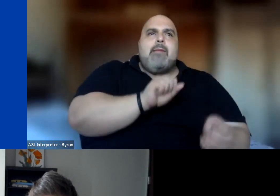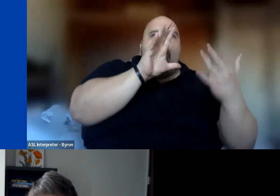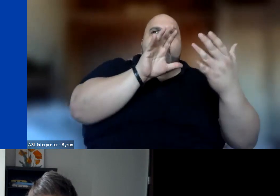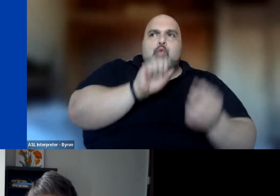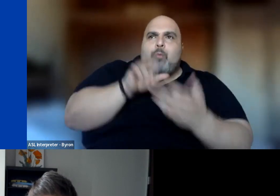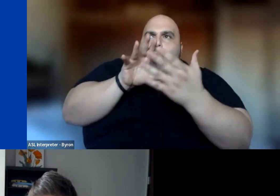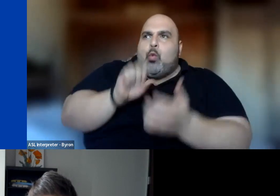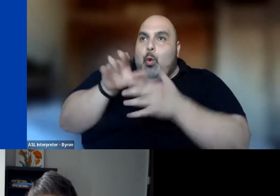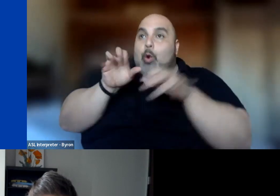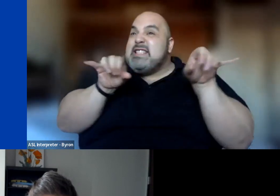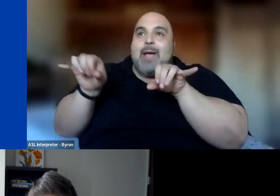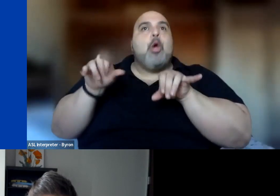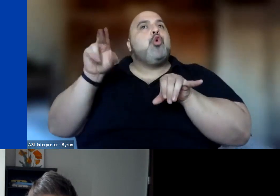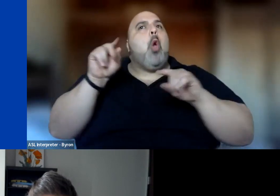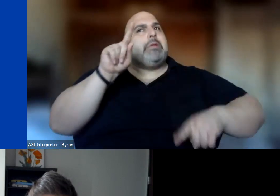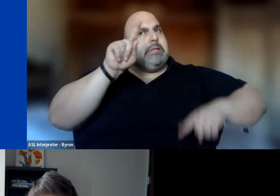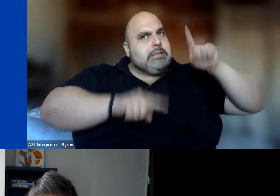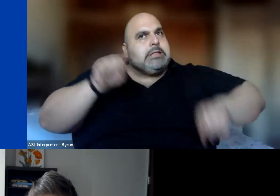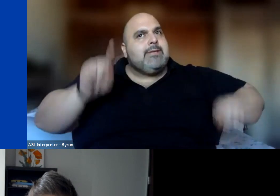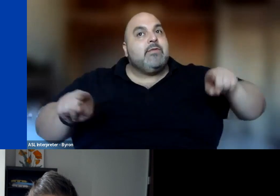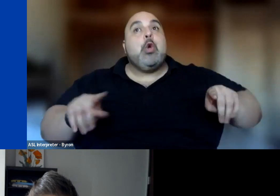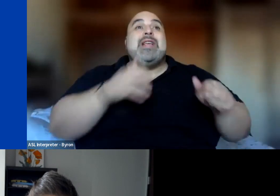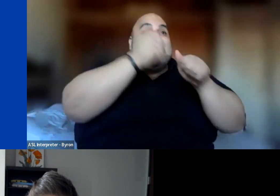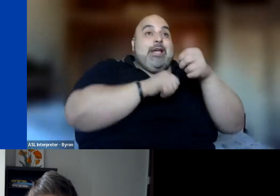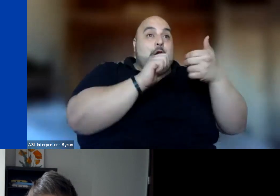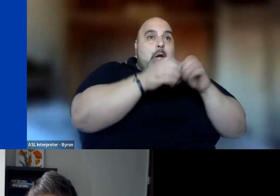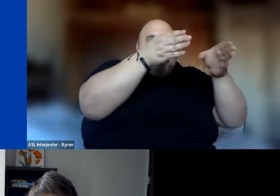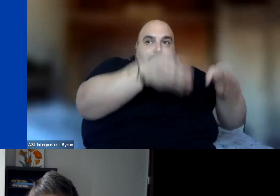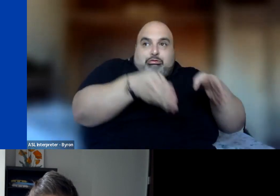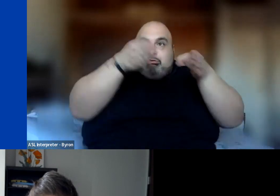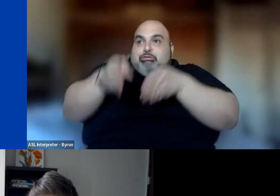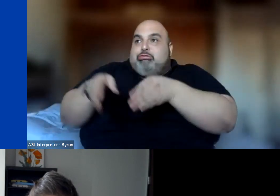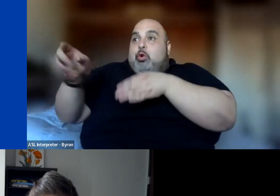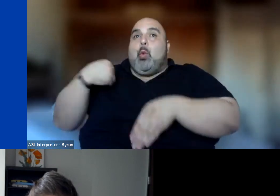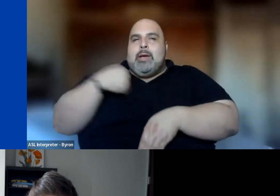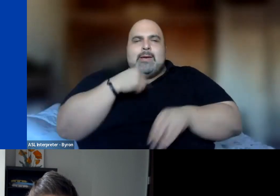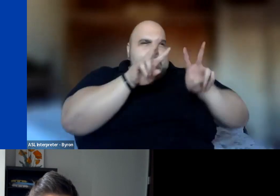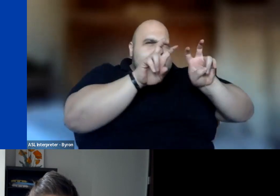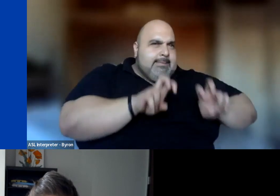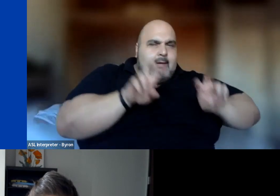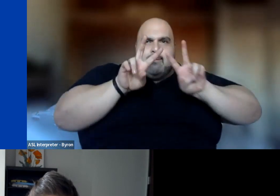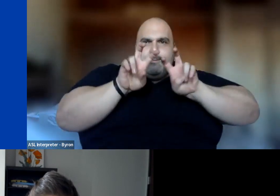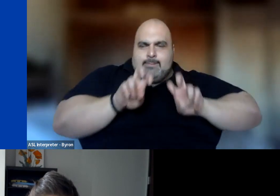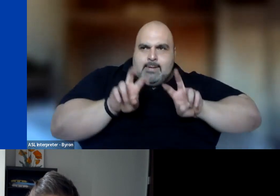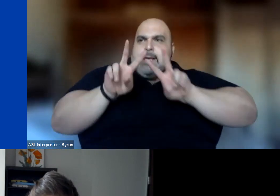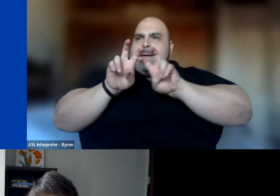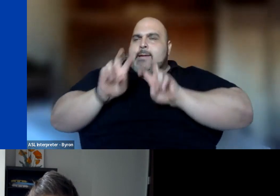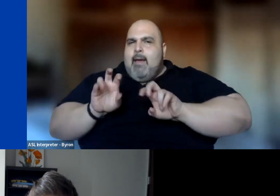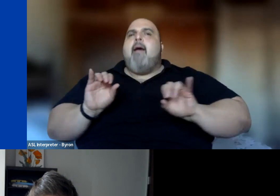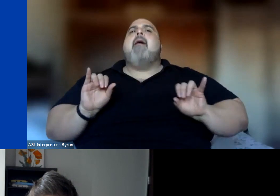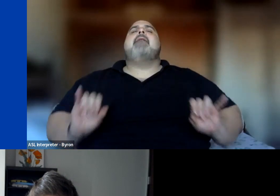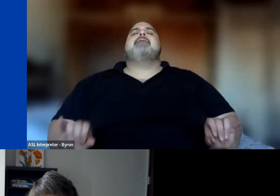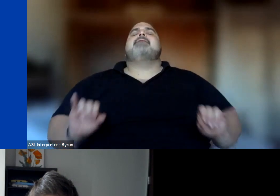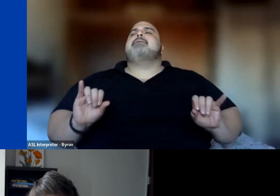we really dive into these issues in this work group, these are such important considerations. And what would be ideal is if there's a